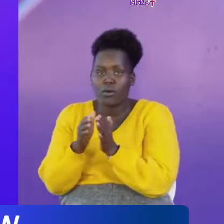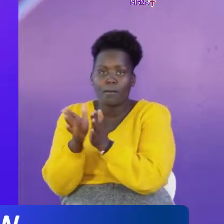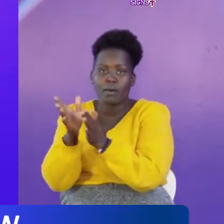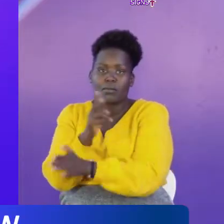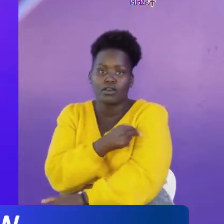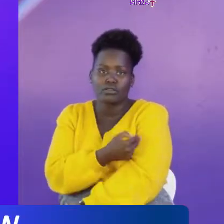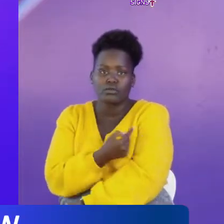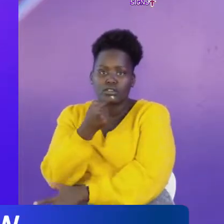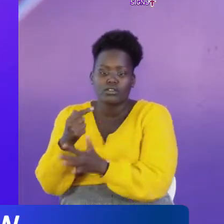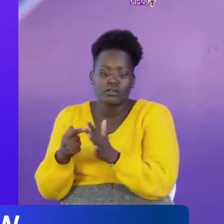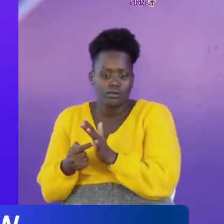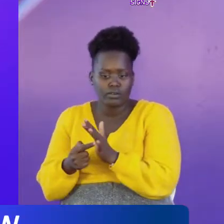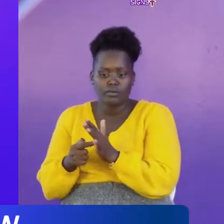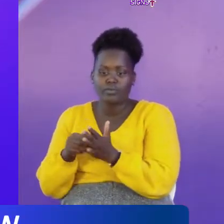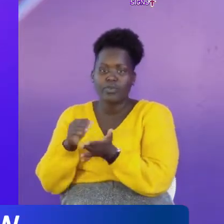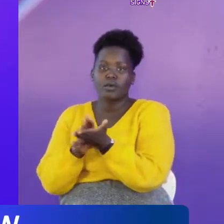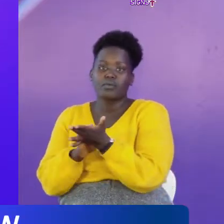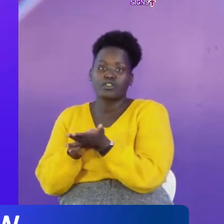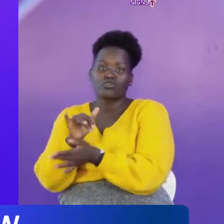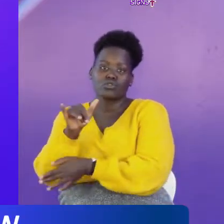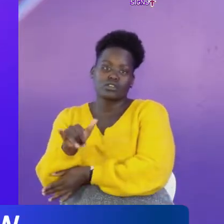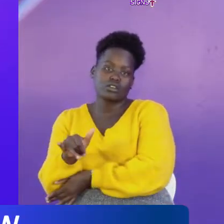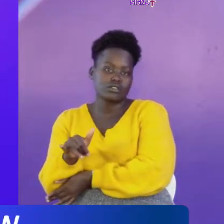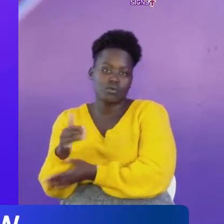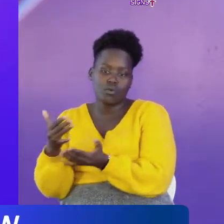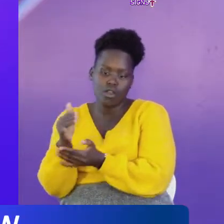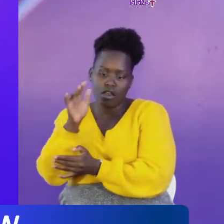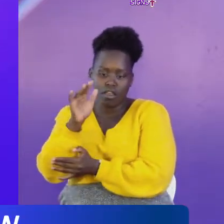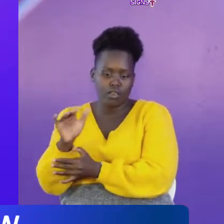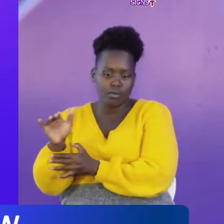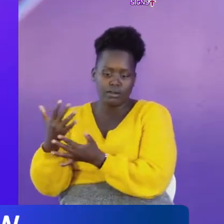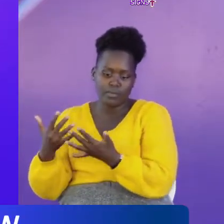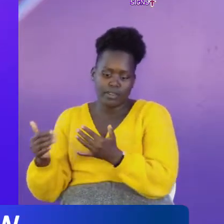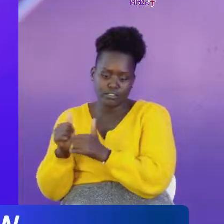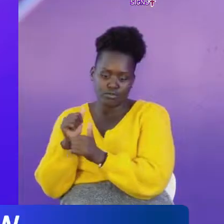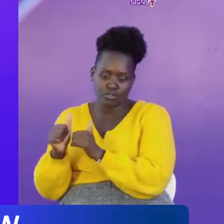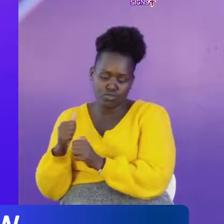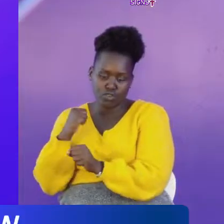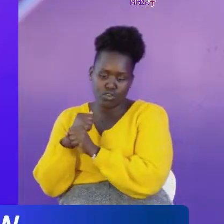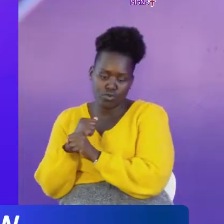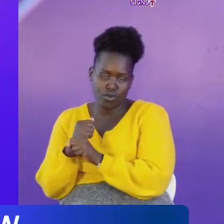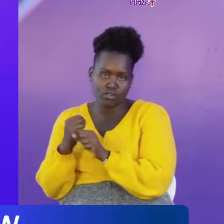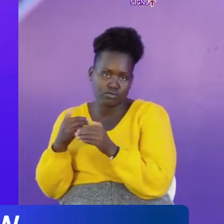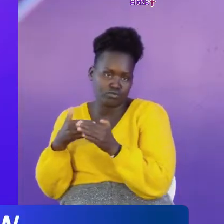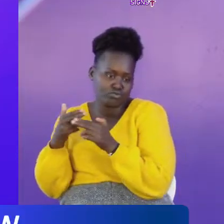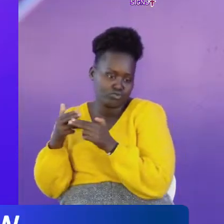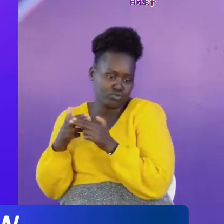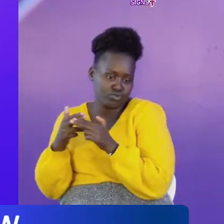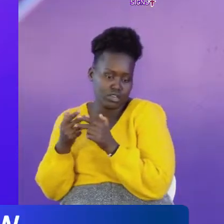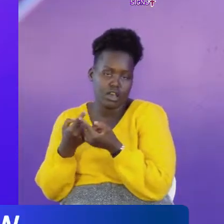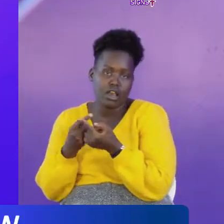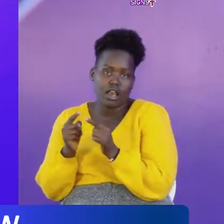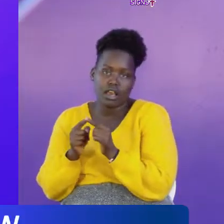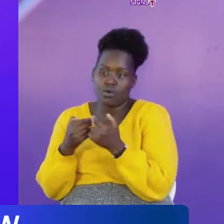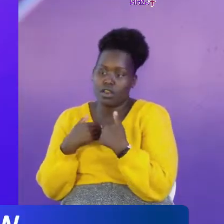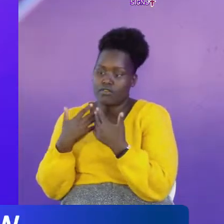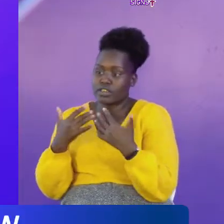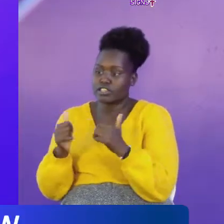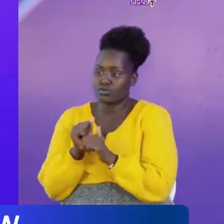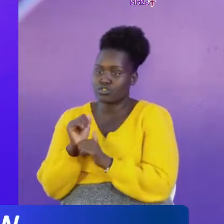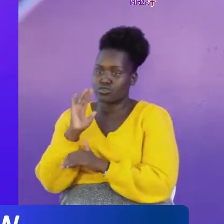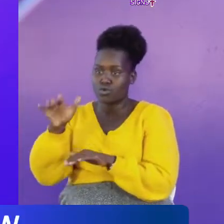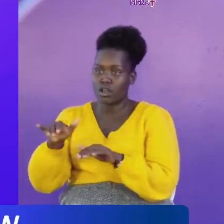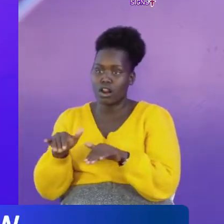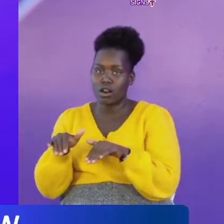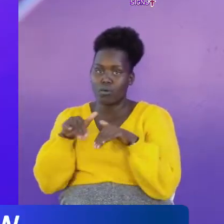clinics. He petitions such things in parliament. So there are things we are doing immediately, and there are things that will wait. What we can, we